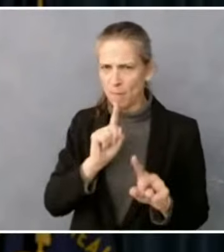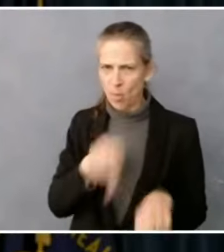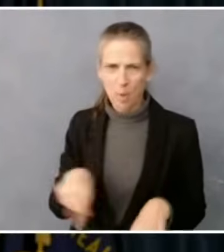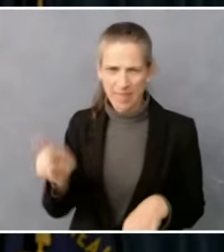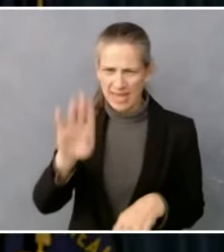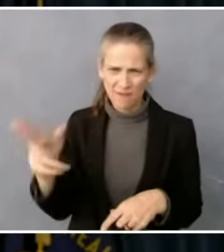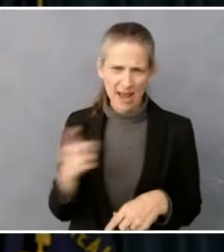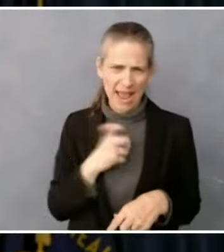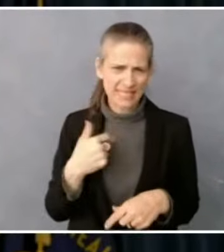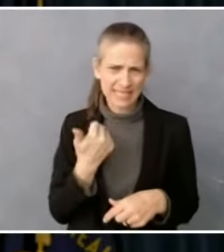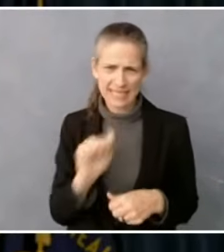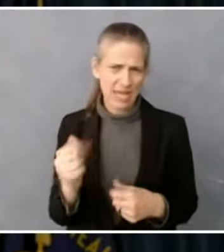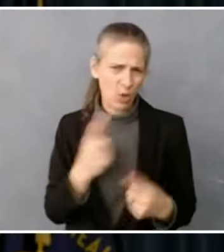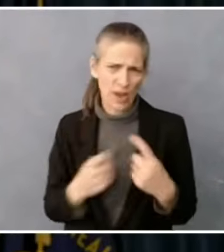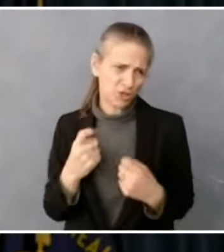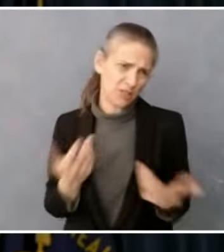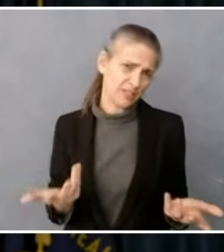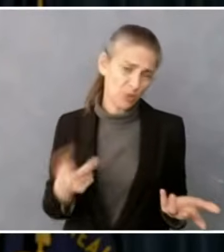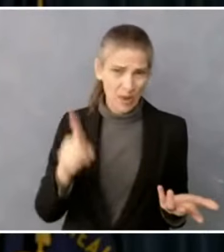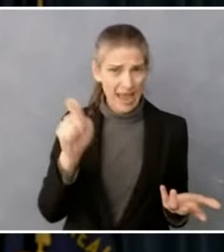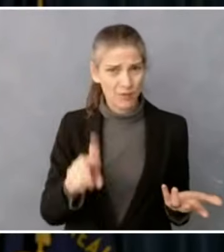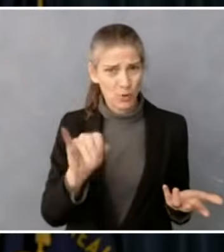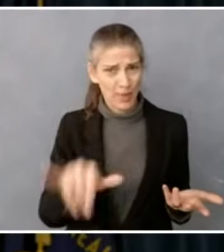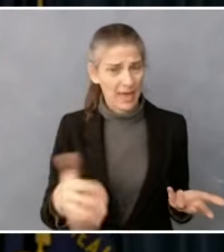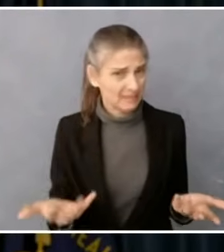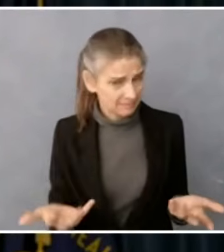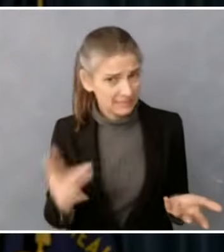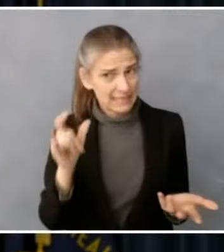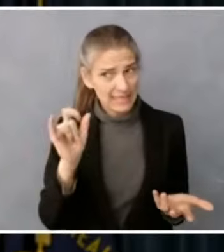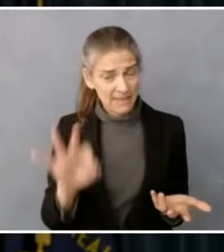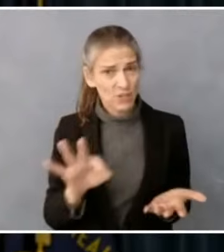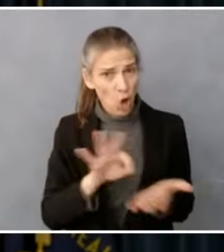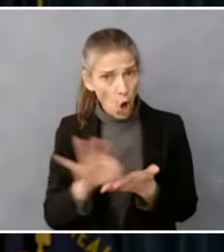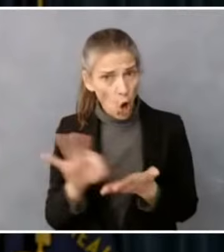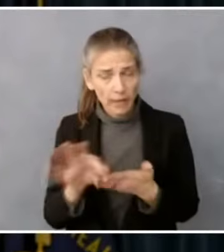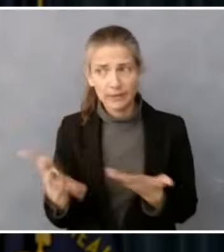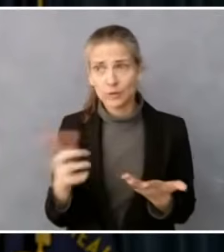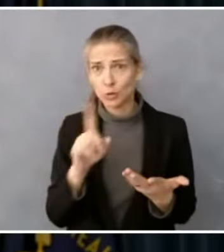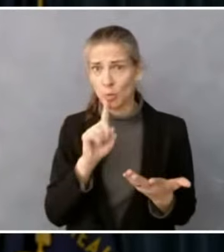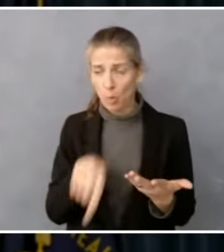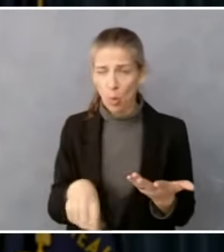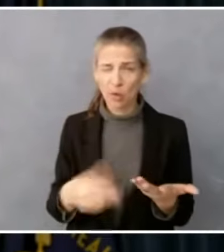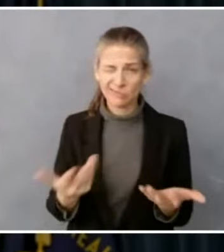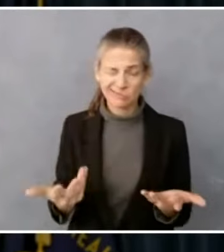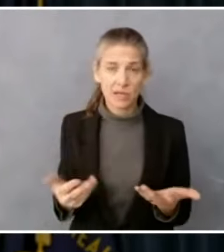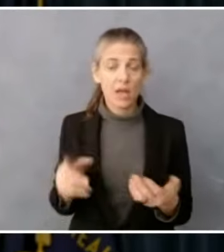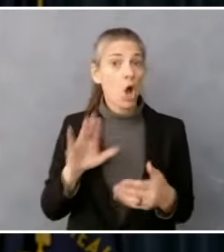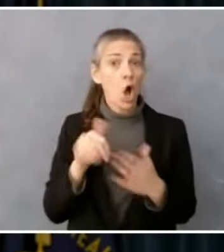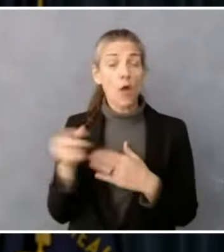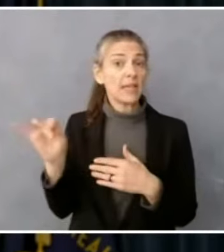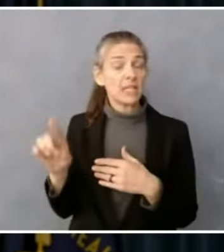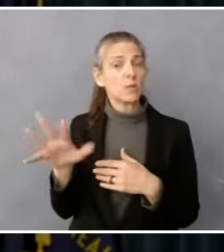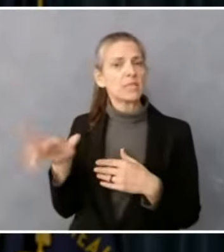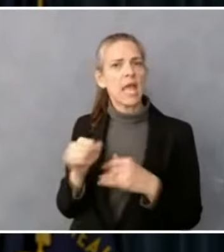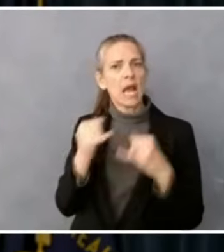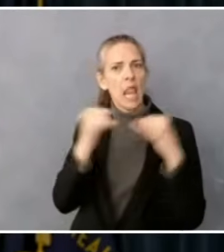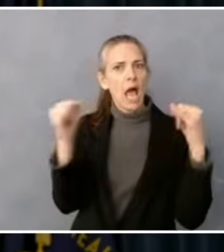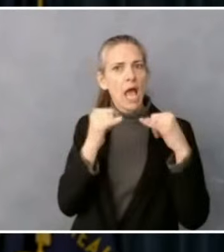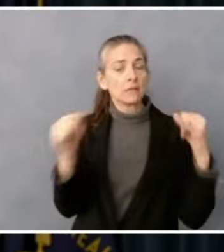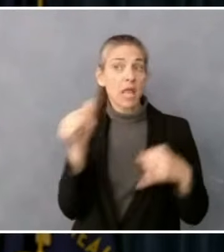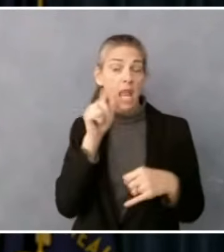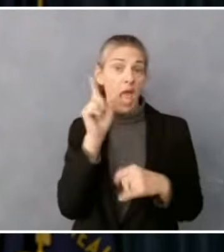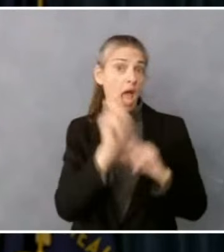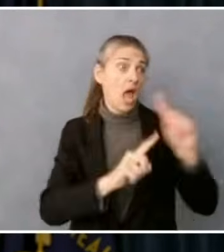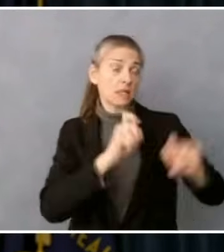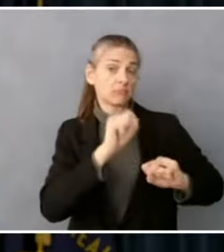any questions, and you have to do that if it's an audit report. All they did was take lines, and they didn't ask questions